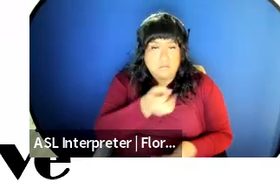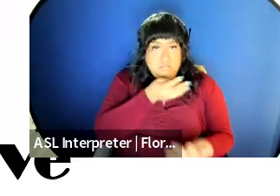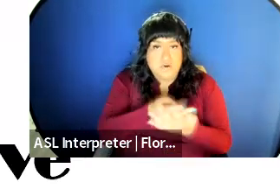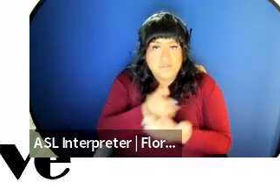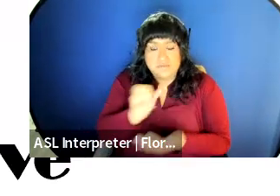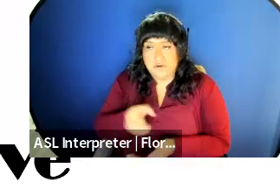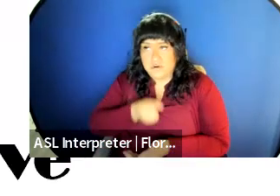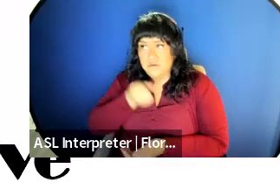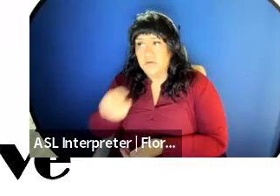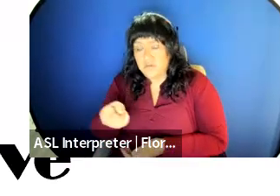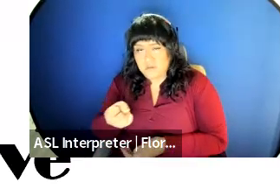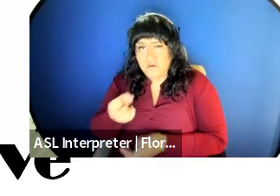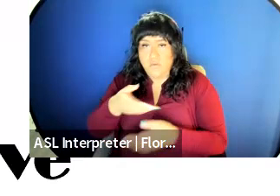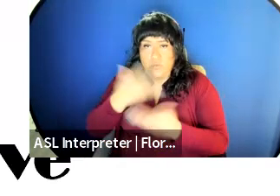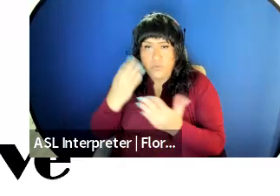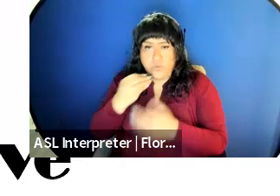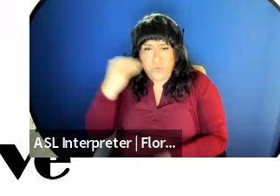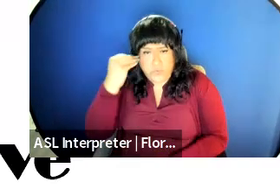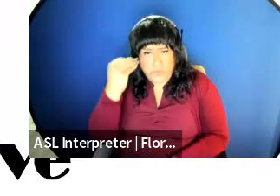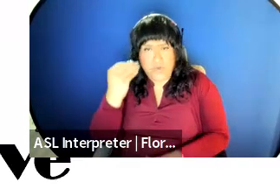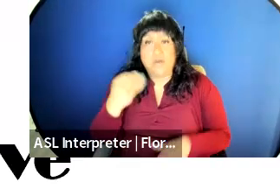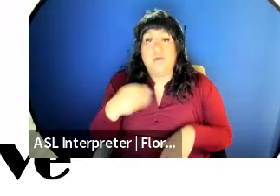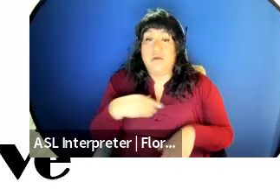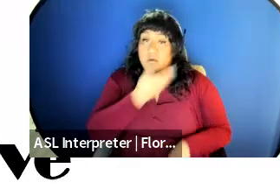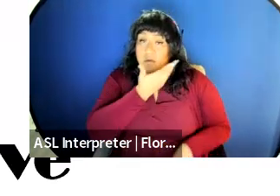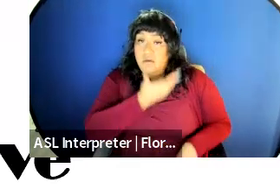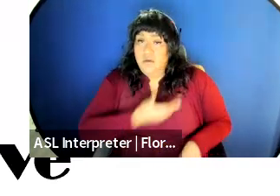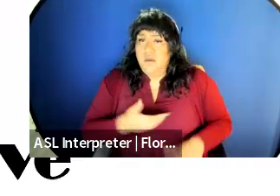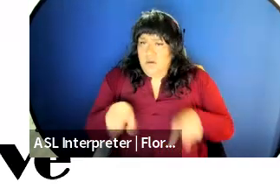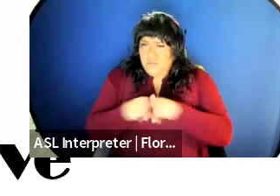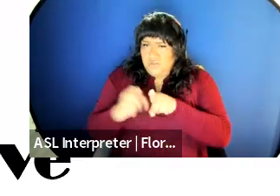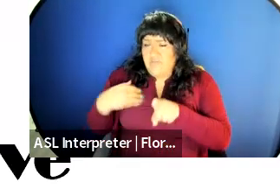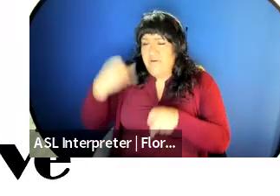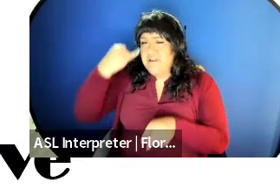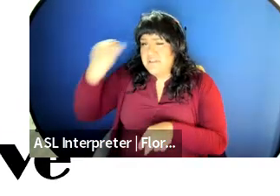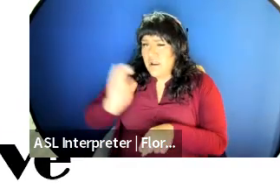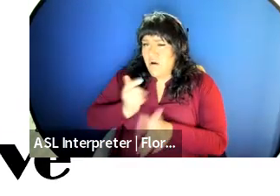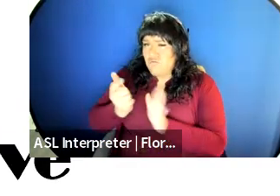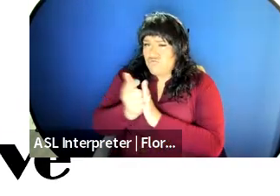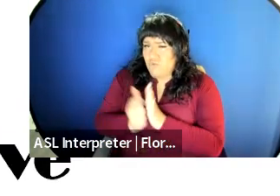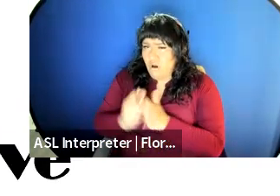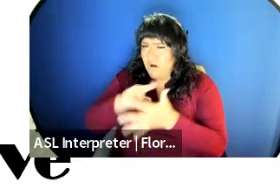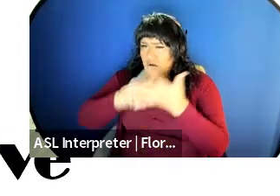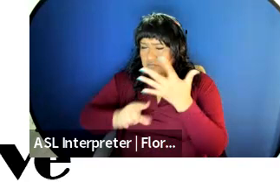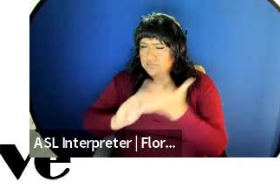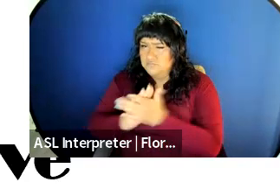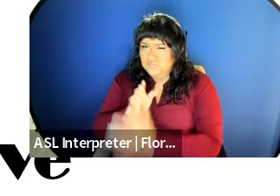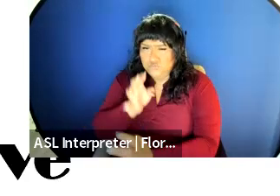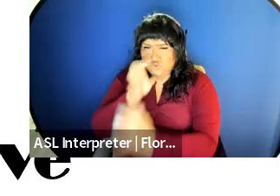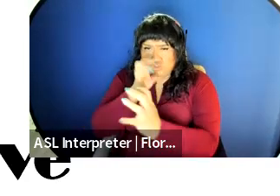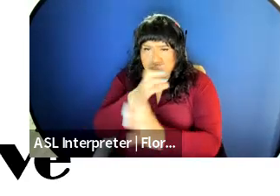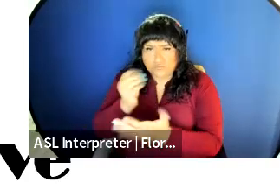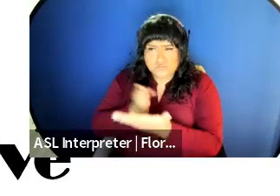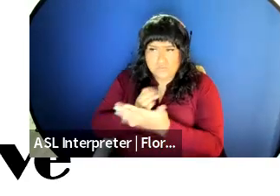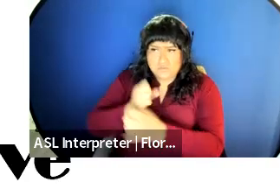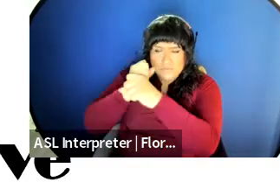New York Times there. And along with this notion that our laws have become very strict and rights protecting, and